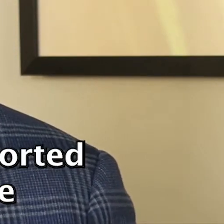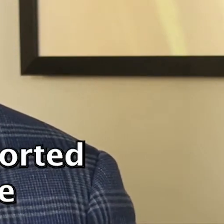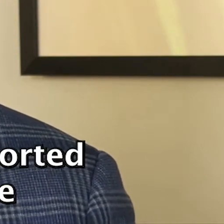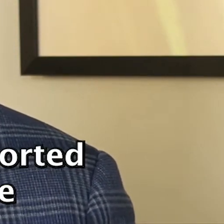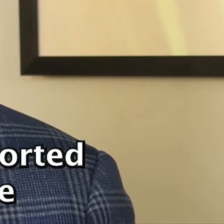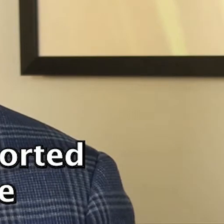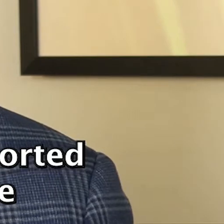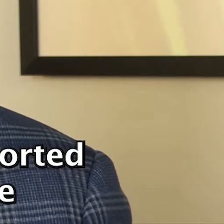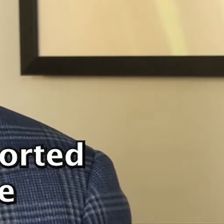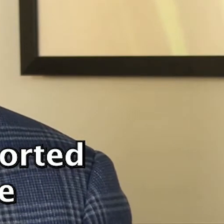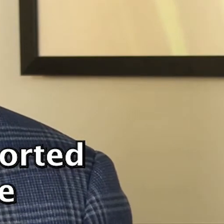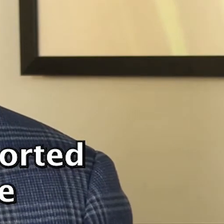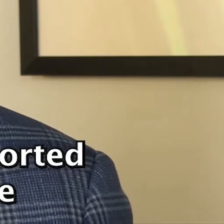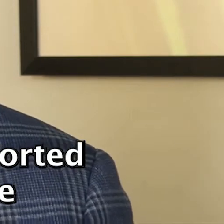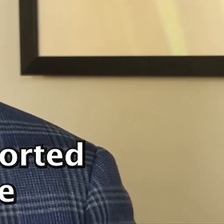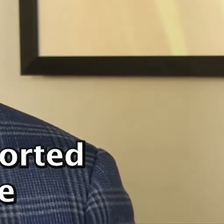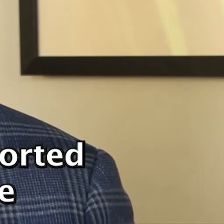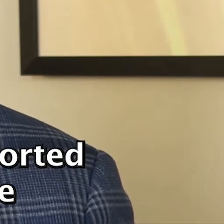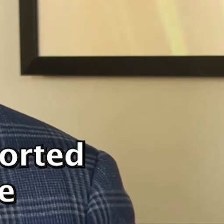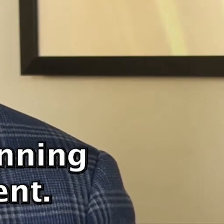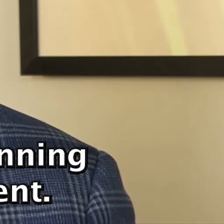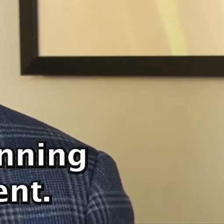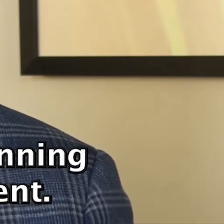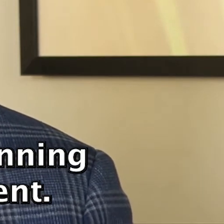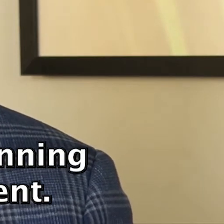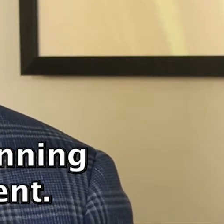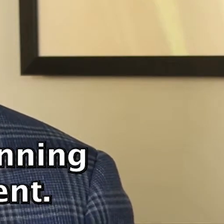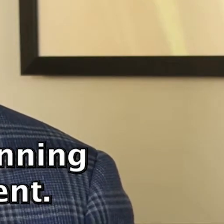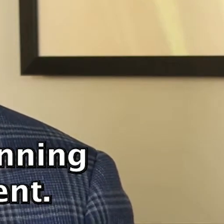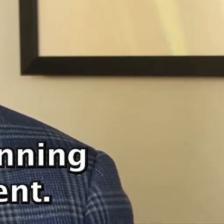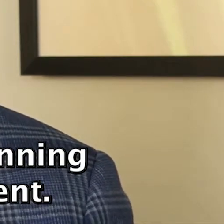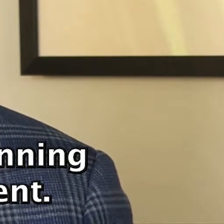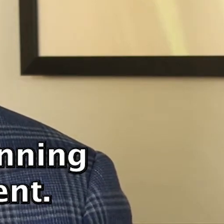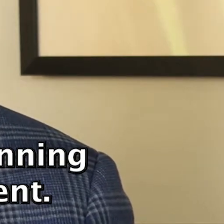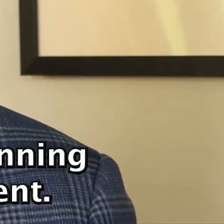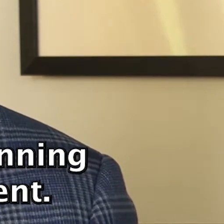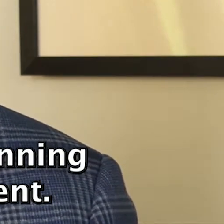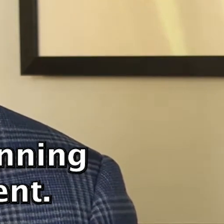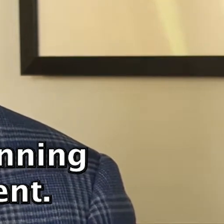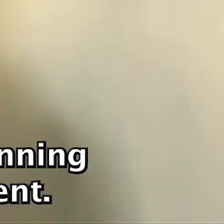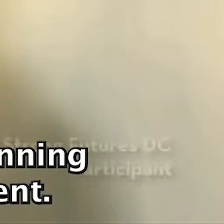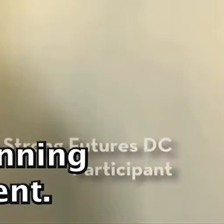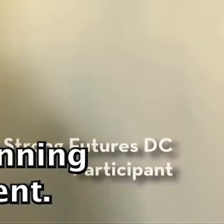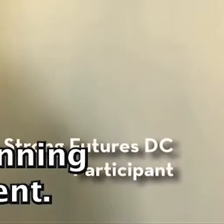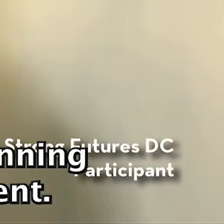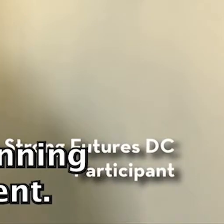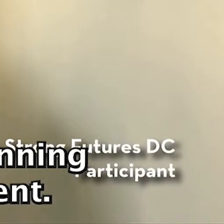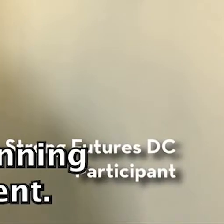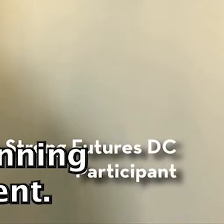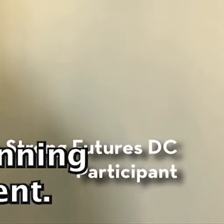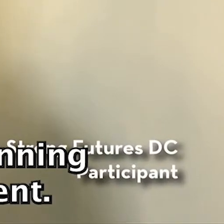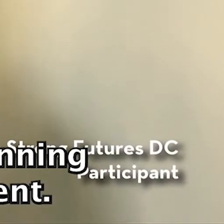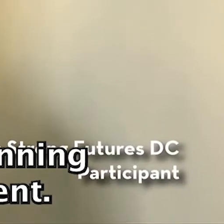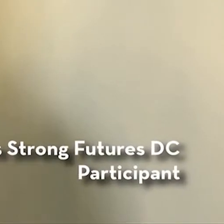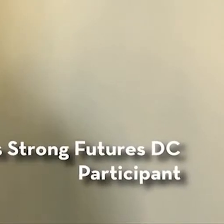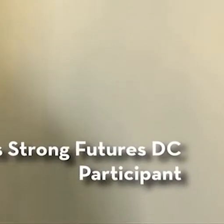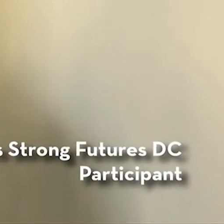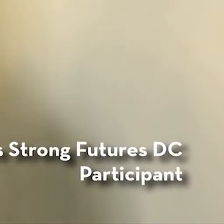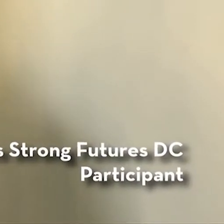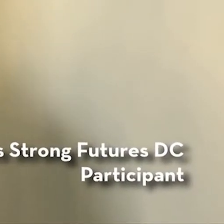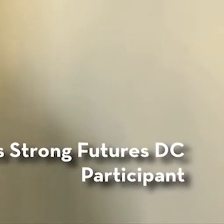by Martha's Table and supported financially by the Office of the Deputy Mayor for Planning and Economic Development. I'm Kiera